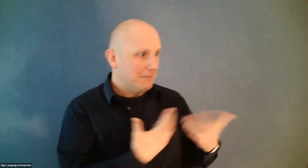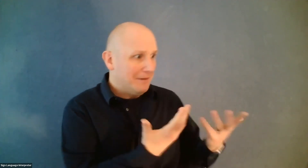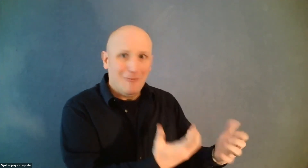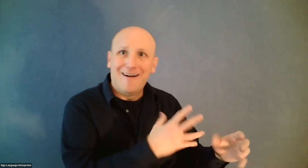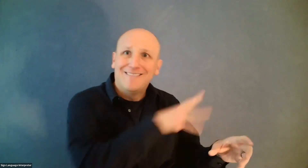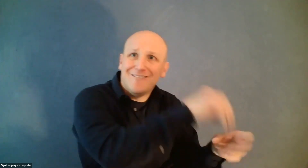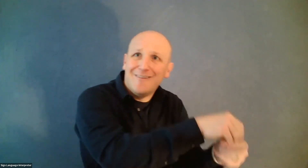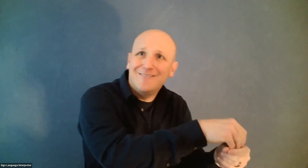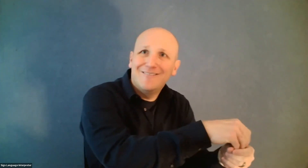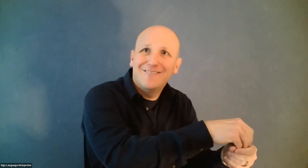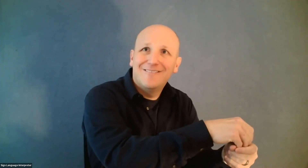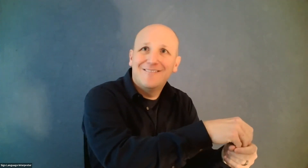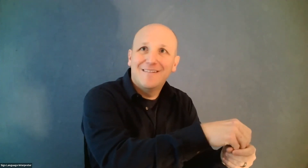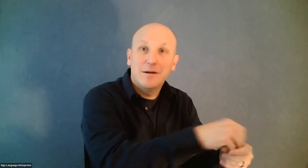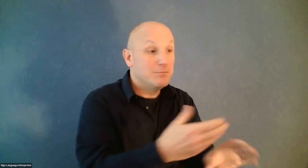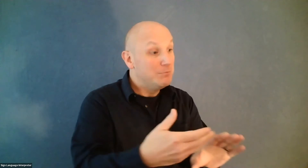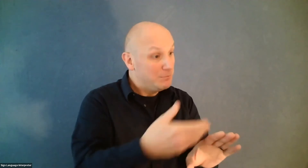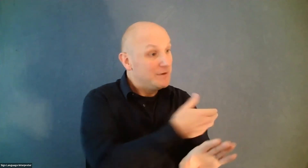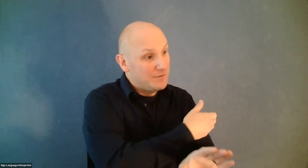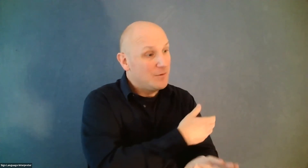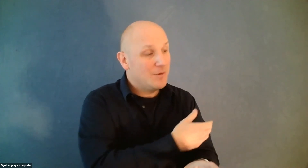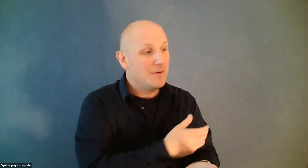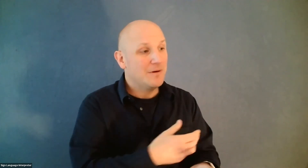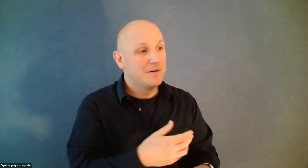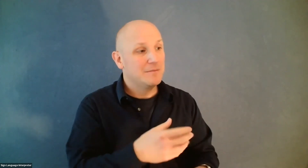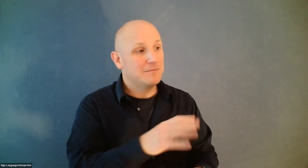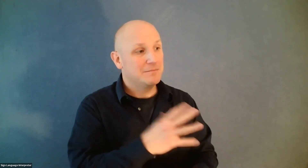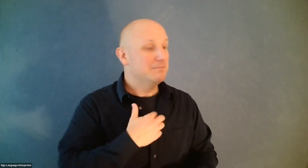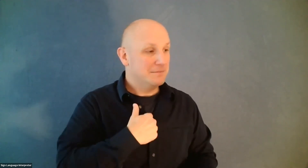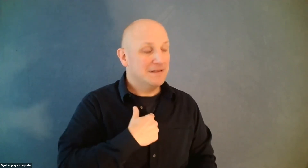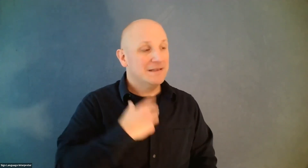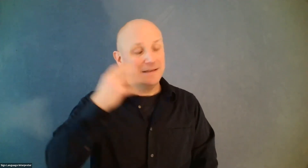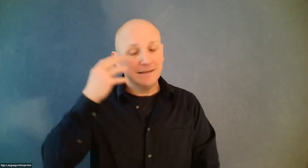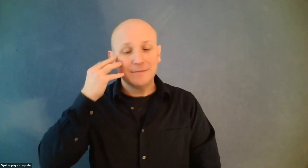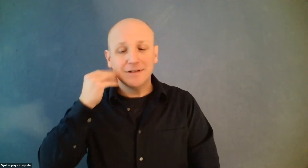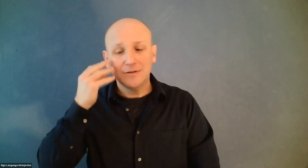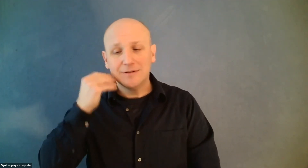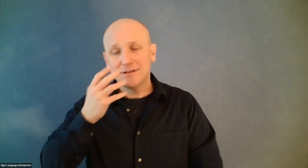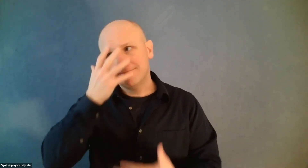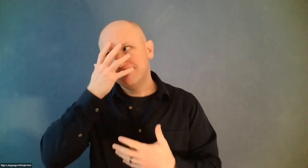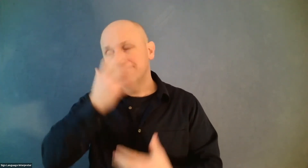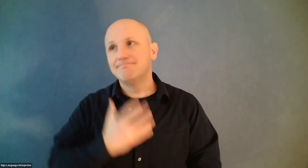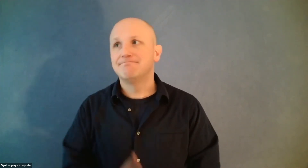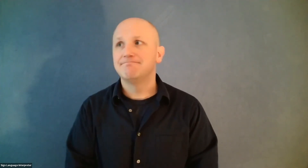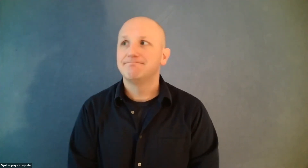it, and I was unfortunately a part of the